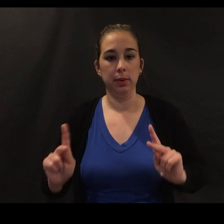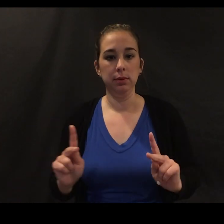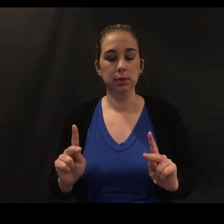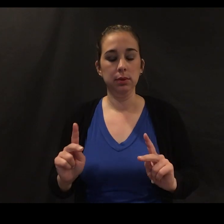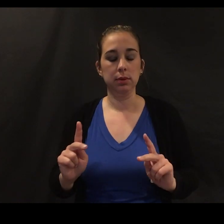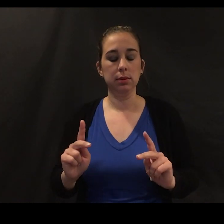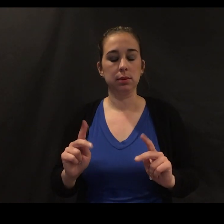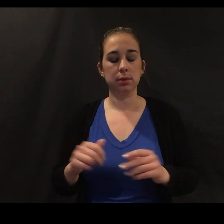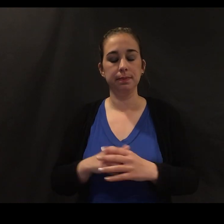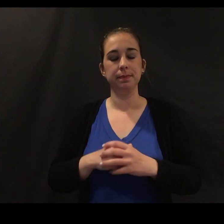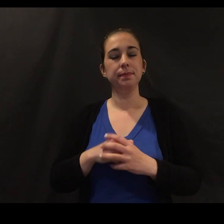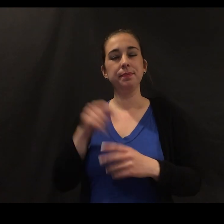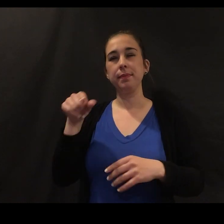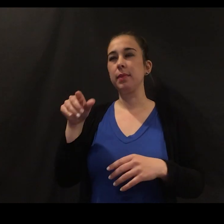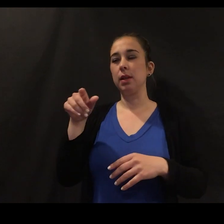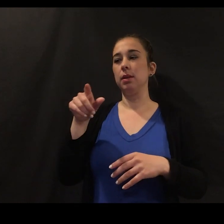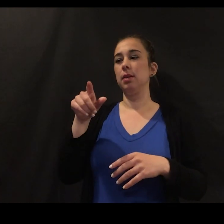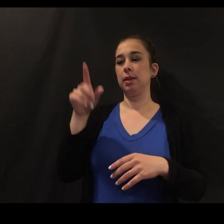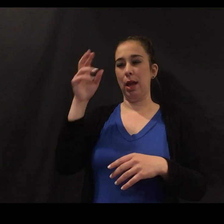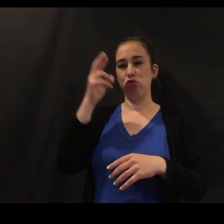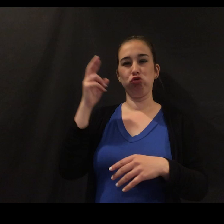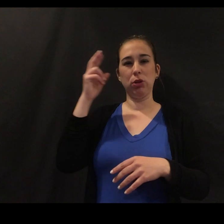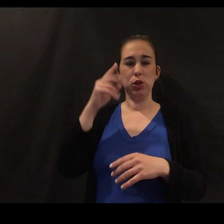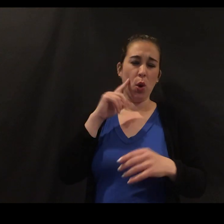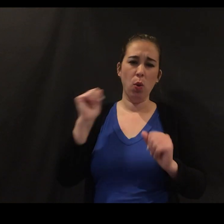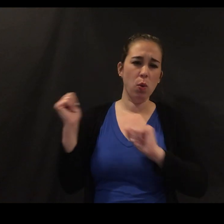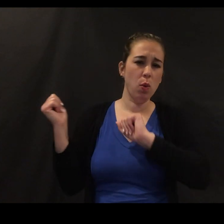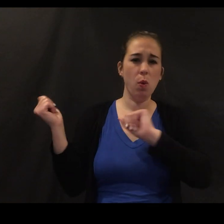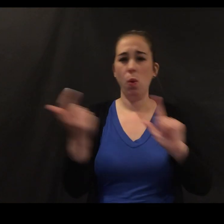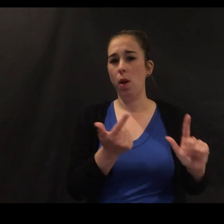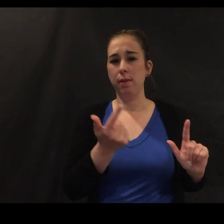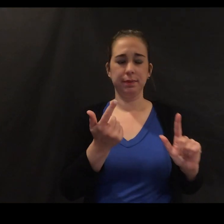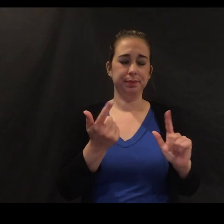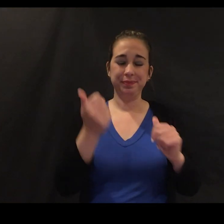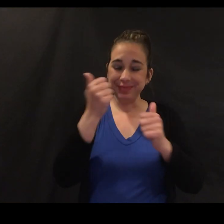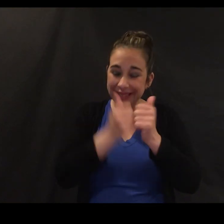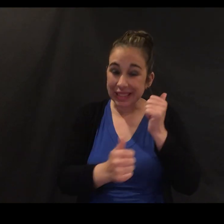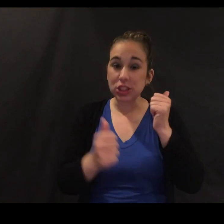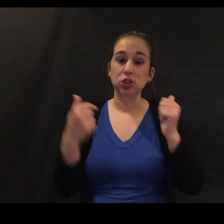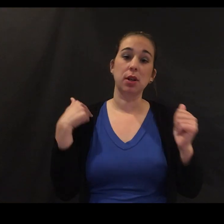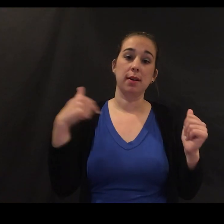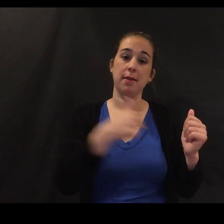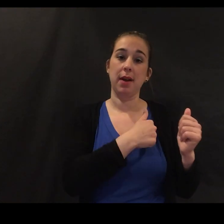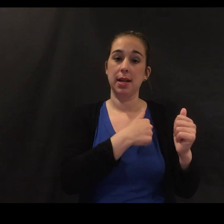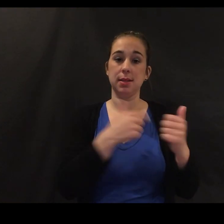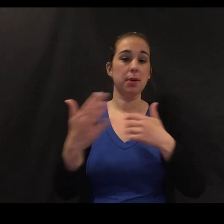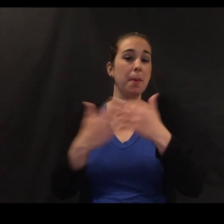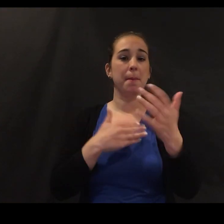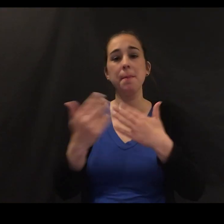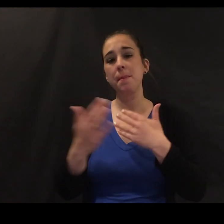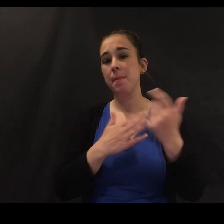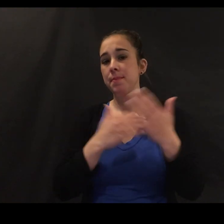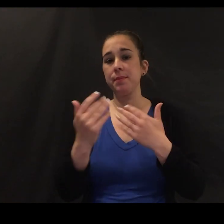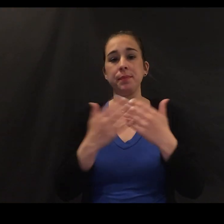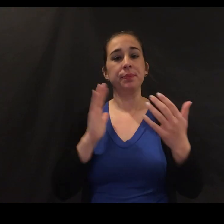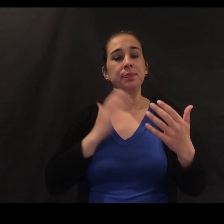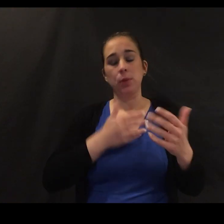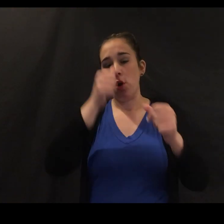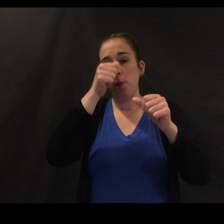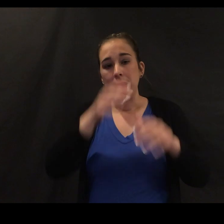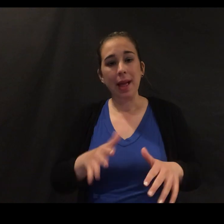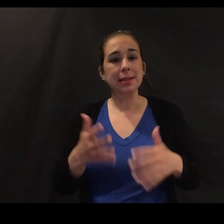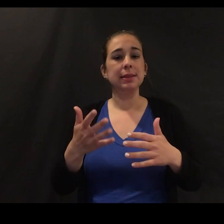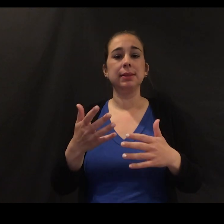They realize, do you know that all of us here tonight, every single one of us, whatever blessings that we've had in our life, whatever blessings